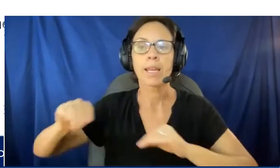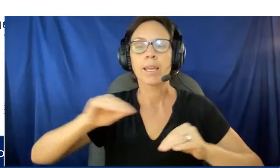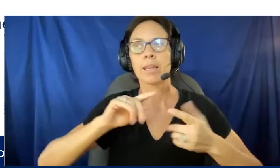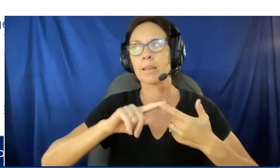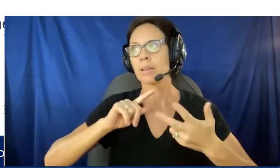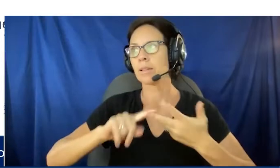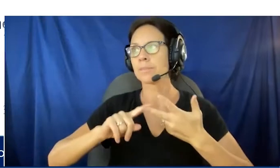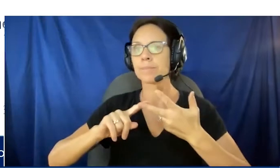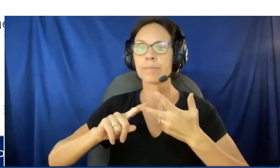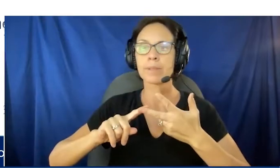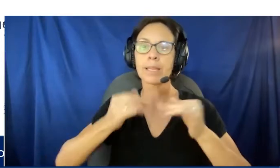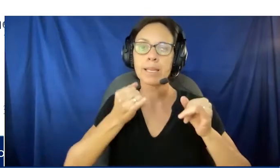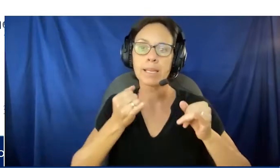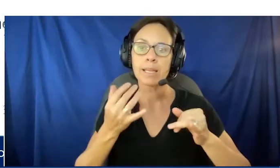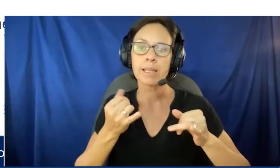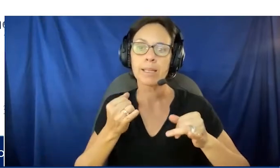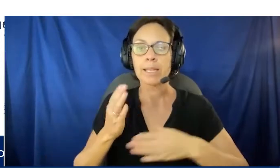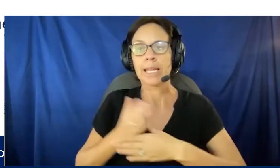skills,